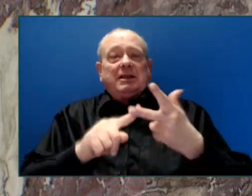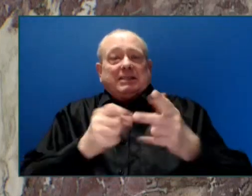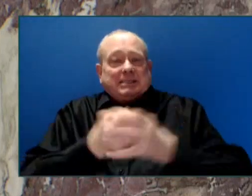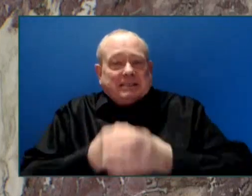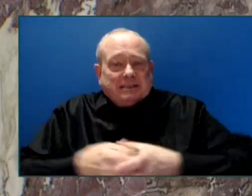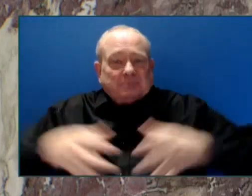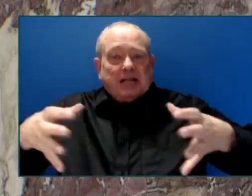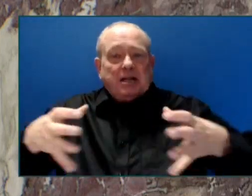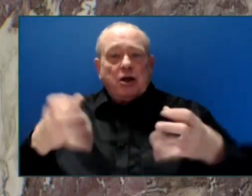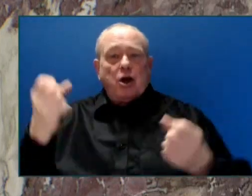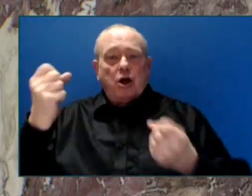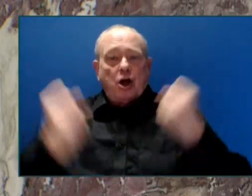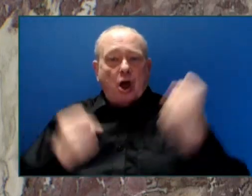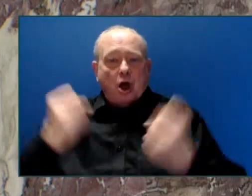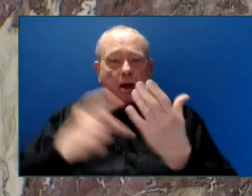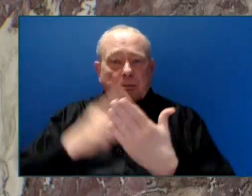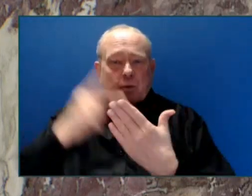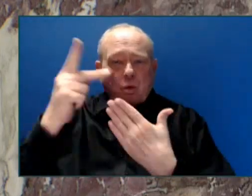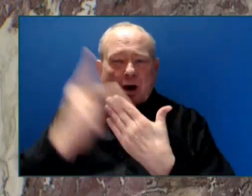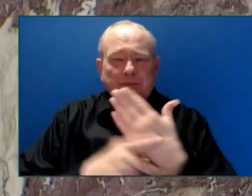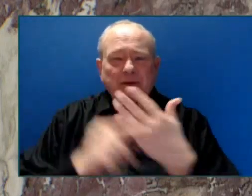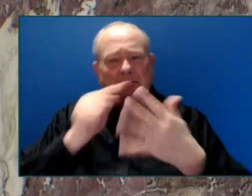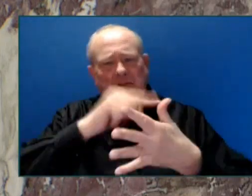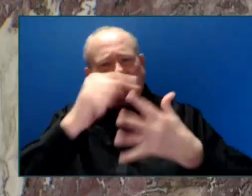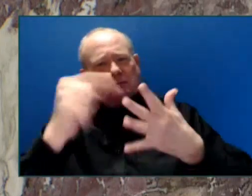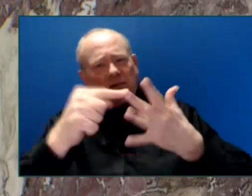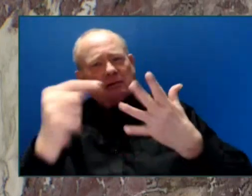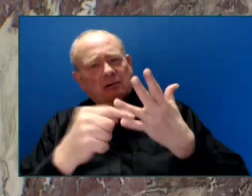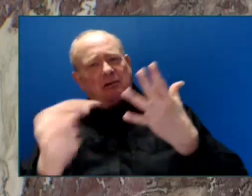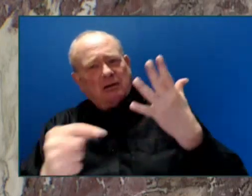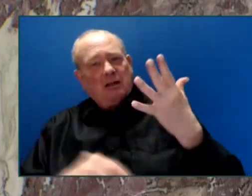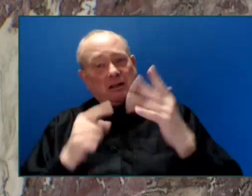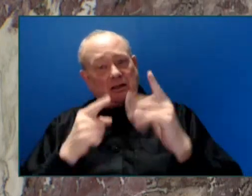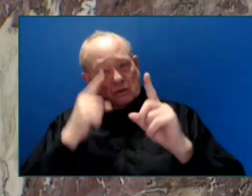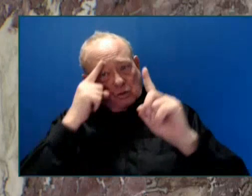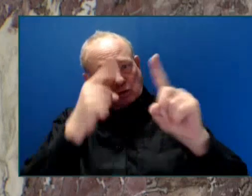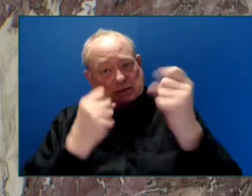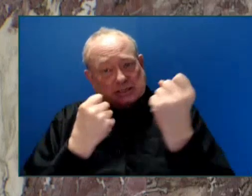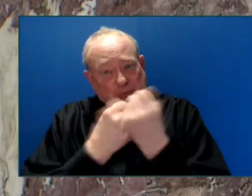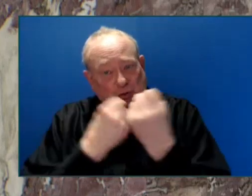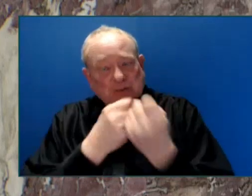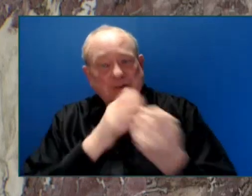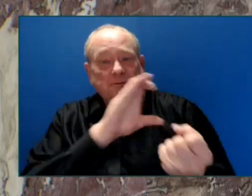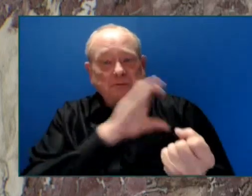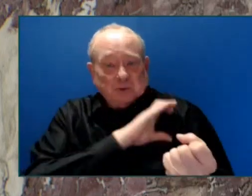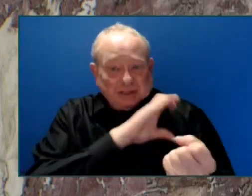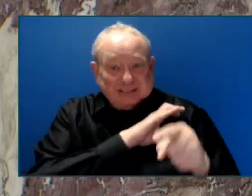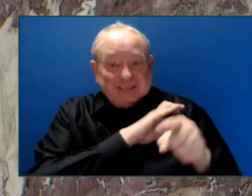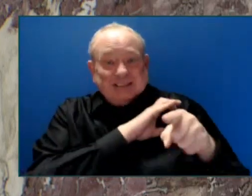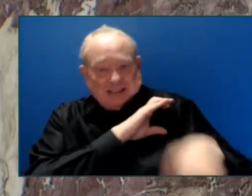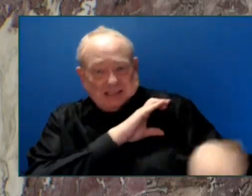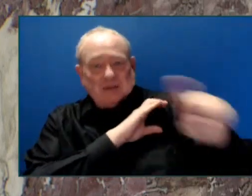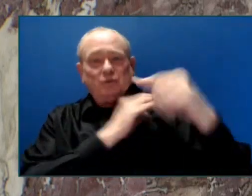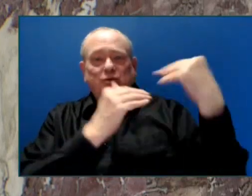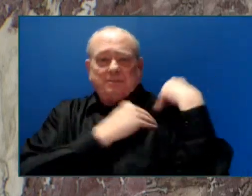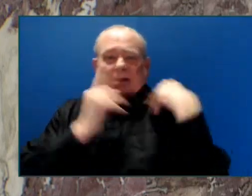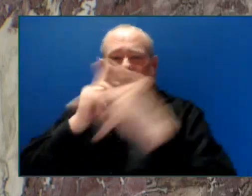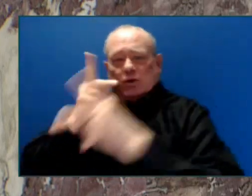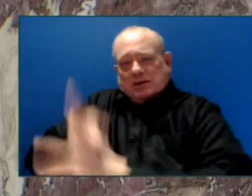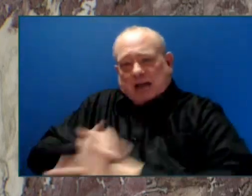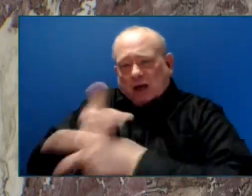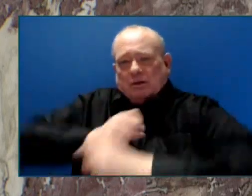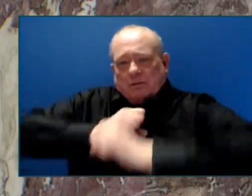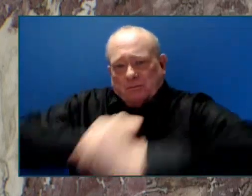police do and keep our communities safer, Honourable Speaker. We will continue to do that work because we know that that is what is going